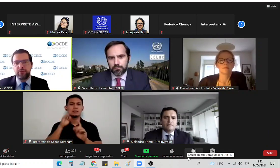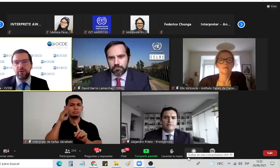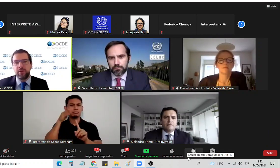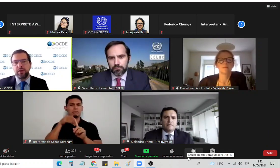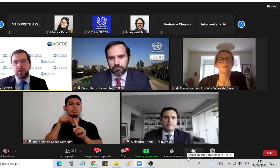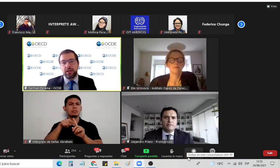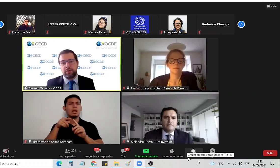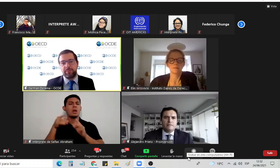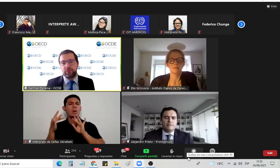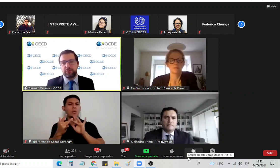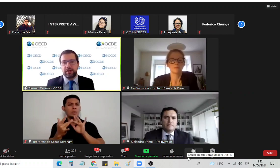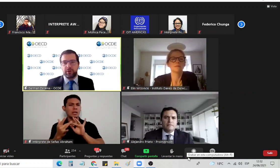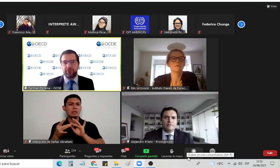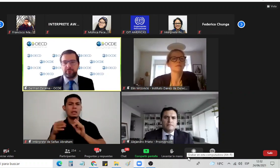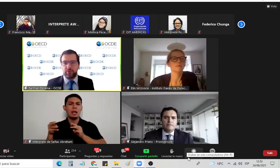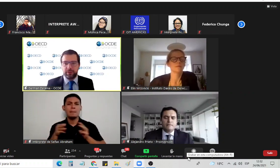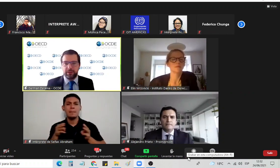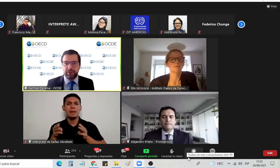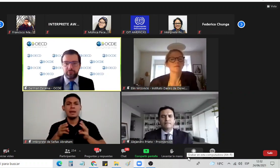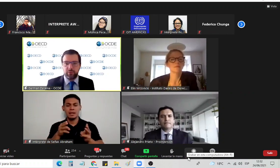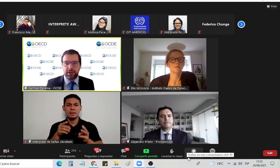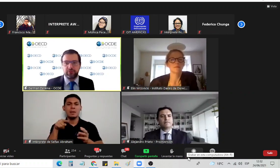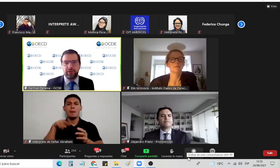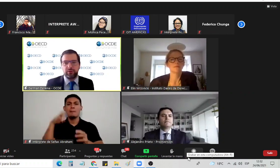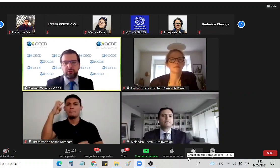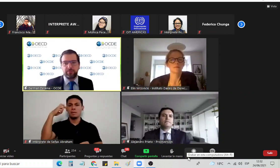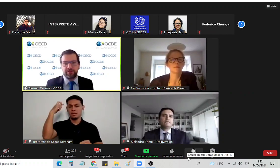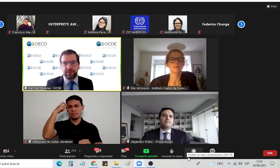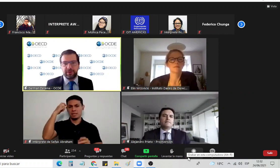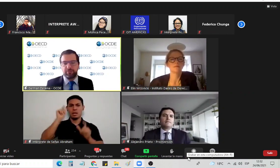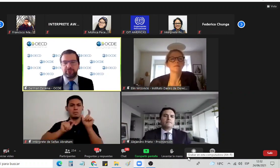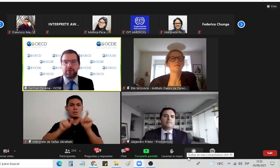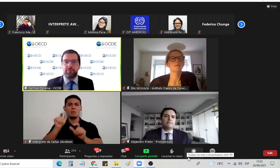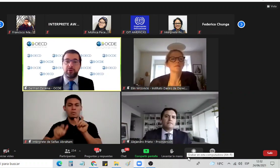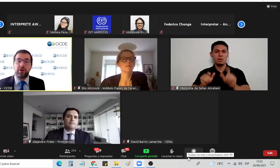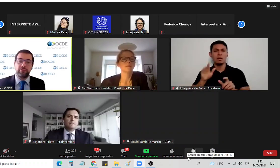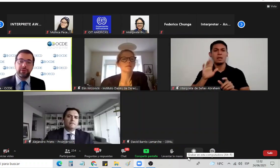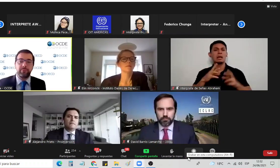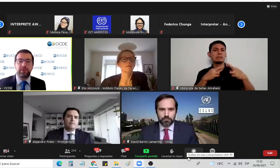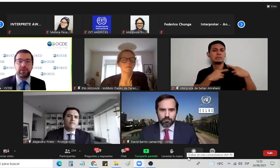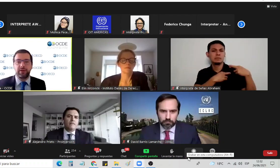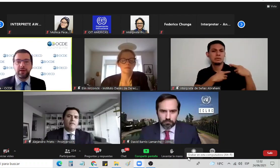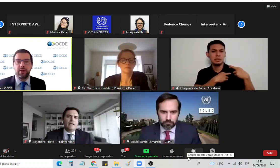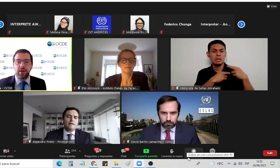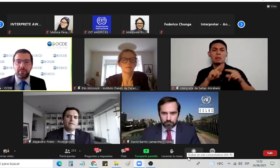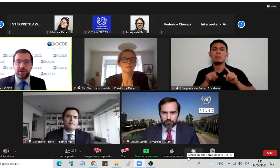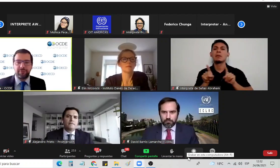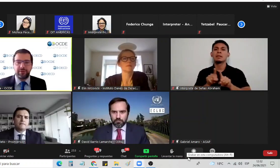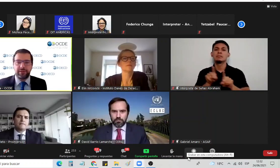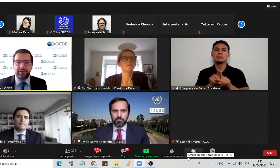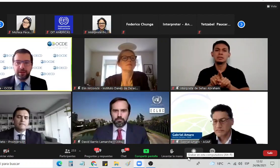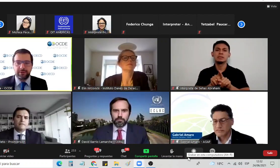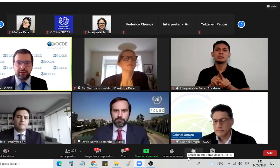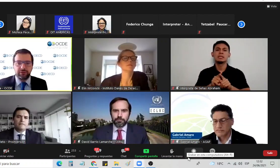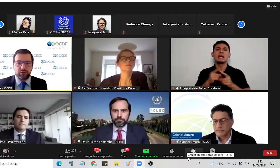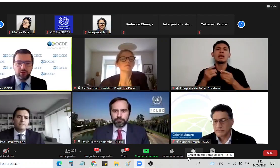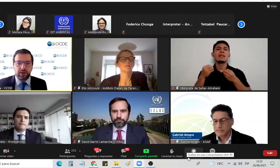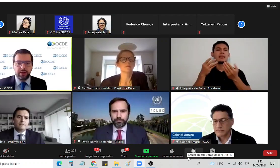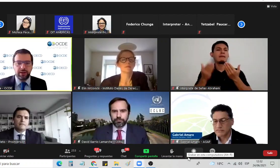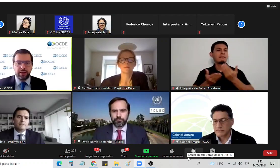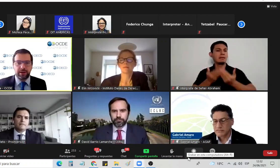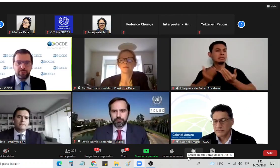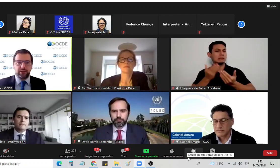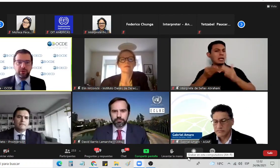which is also the contact and the key should to be on the public policies on the responsible